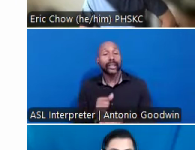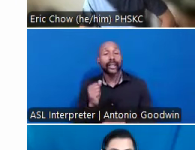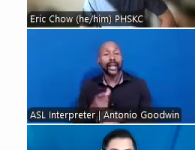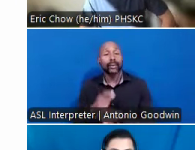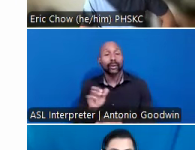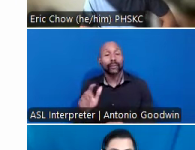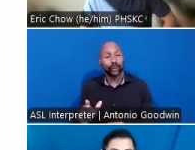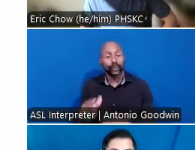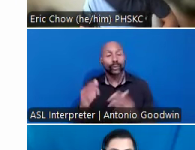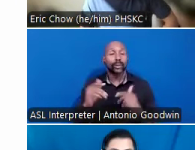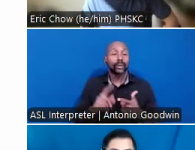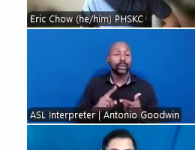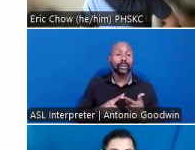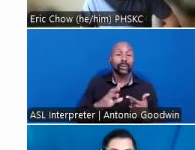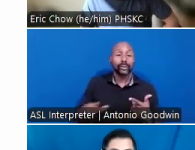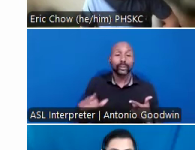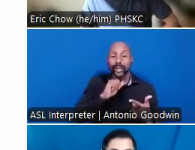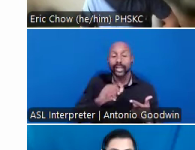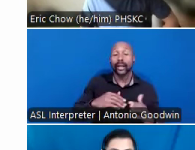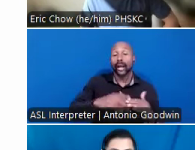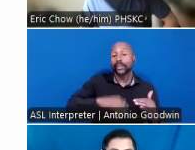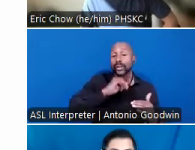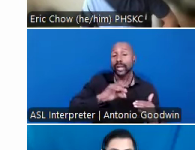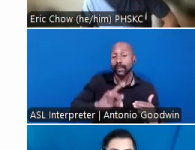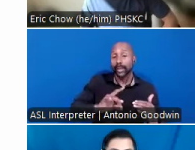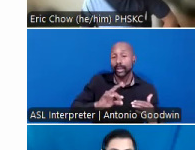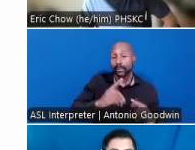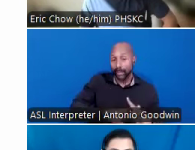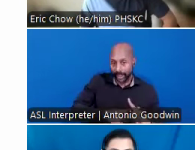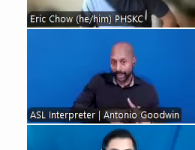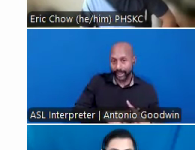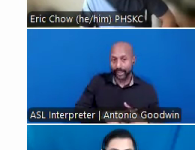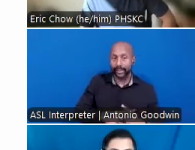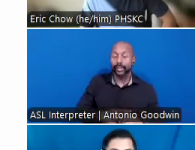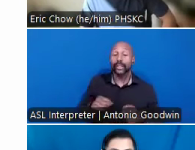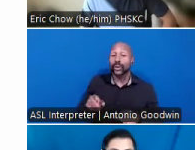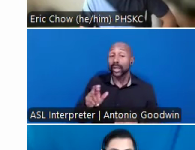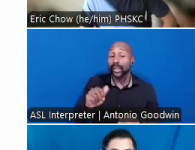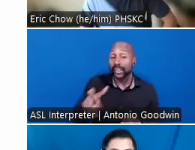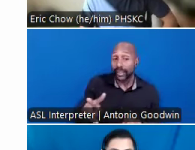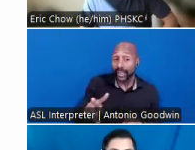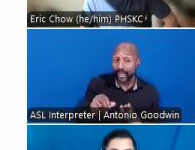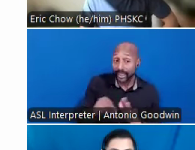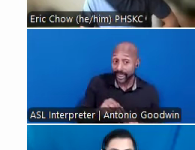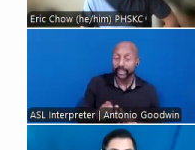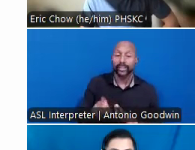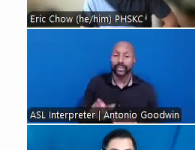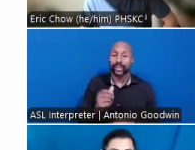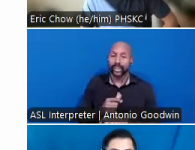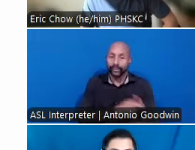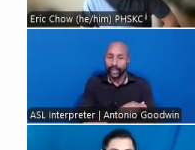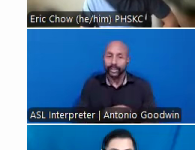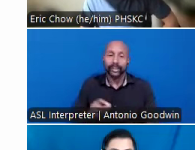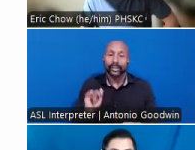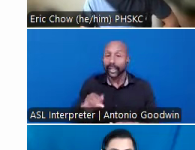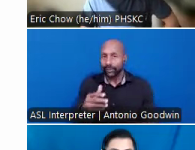their mom was not already vaccinated. And of course, for children 8 to 19 months who are high risk during